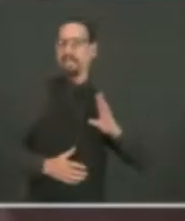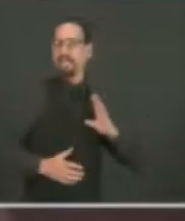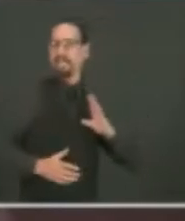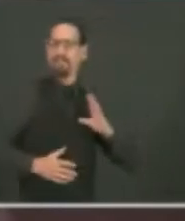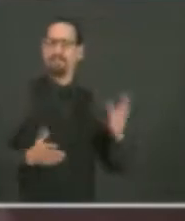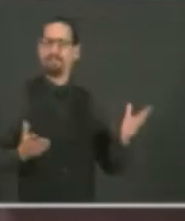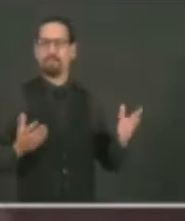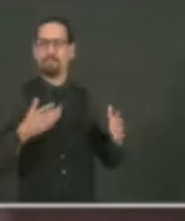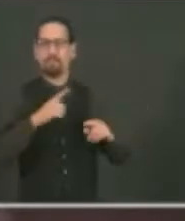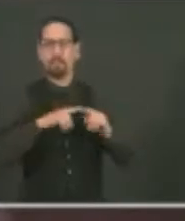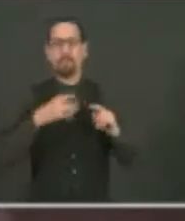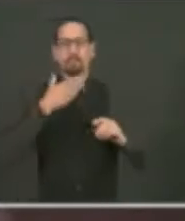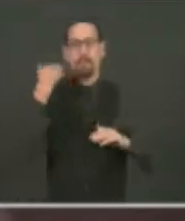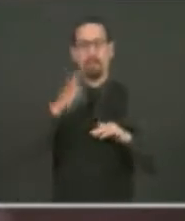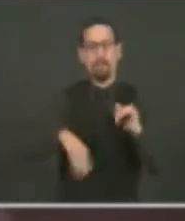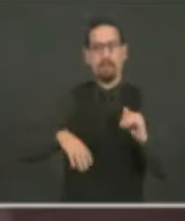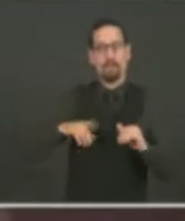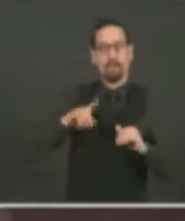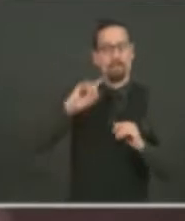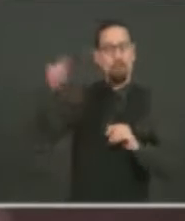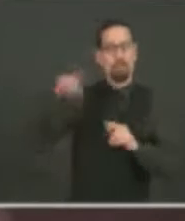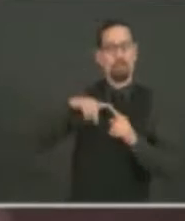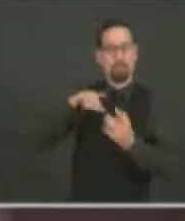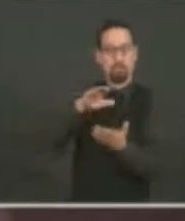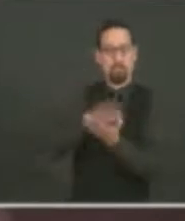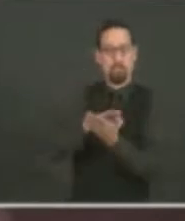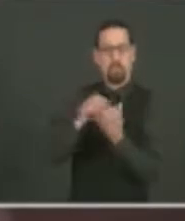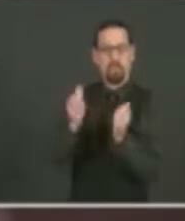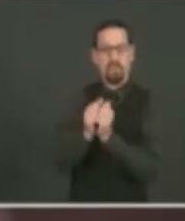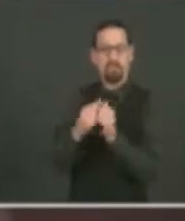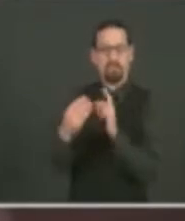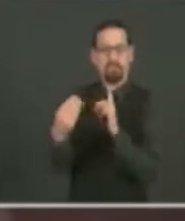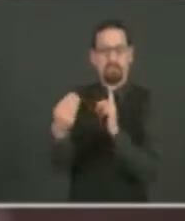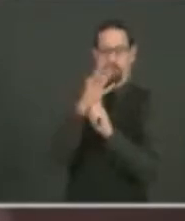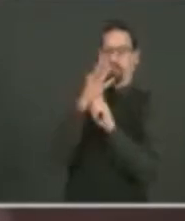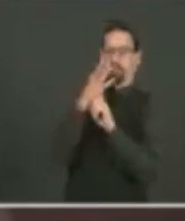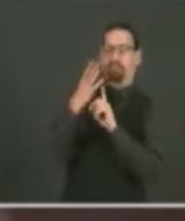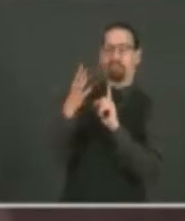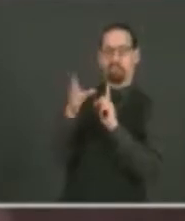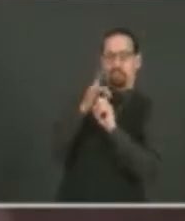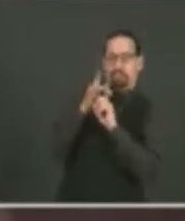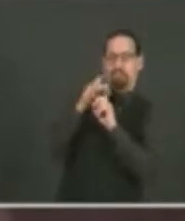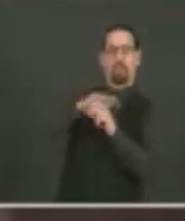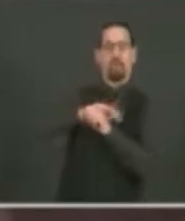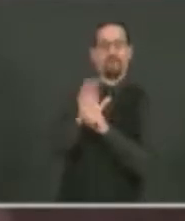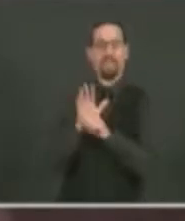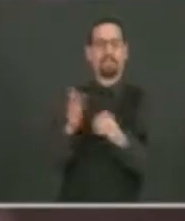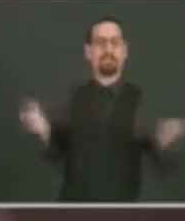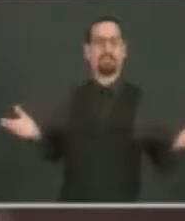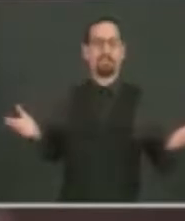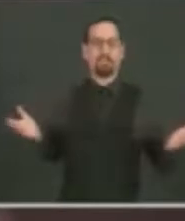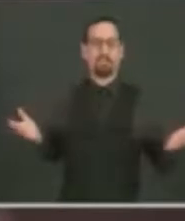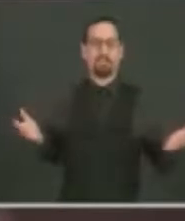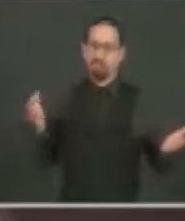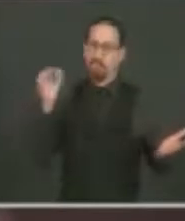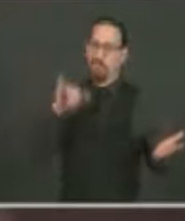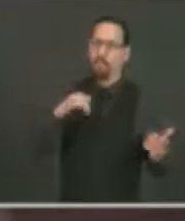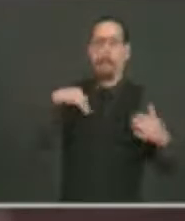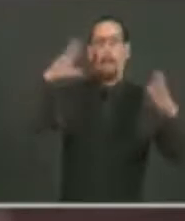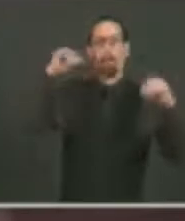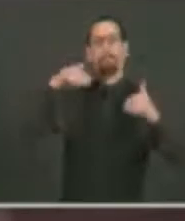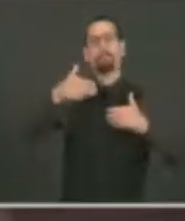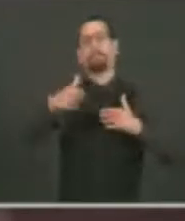COVID. And I am hopeful that by the winter, we might have